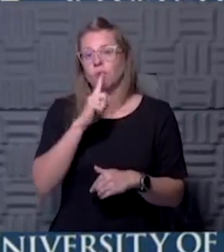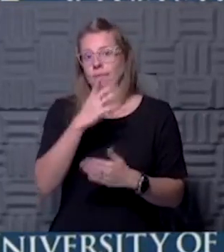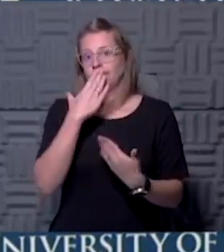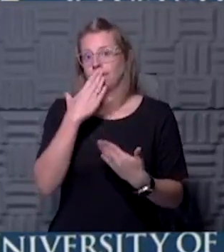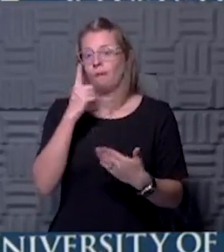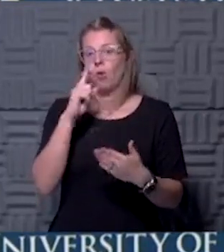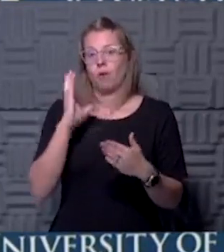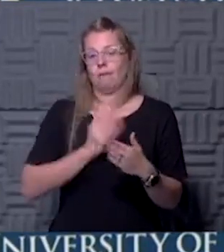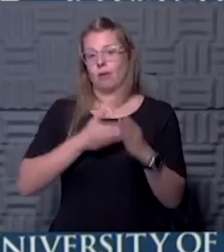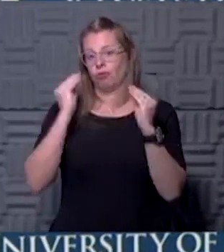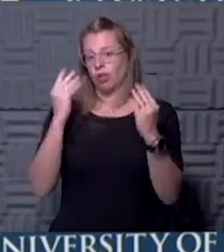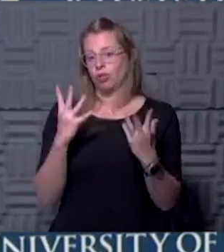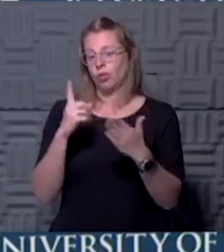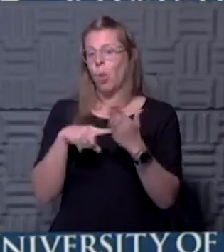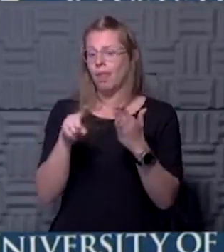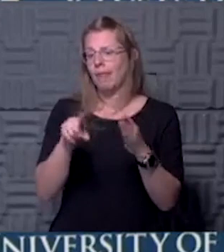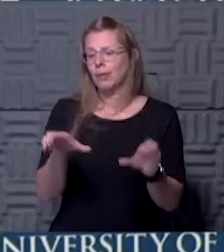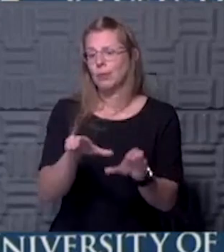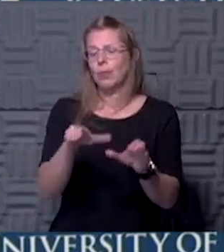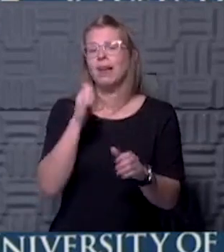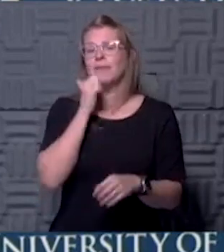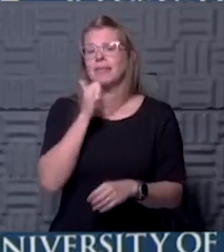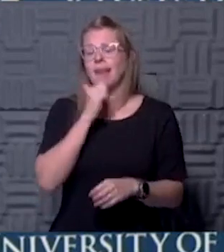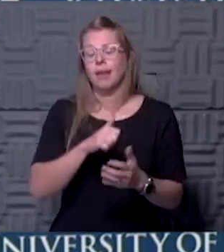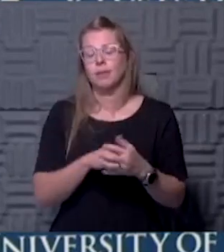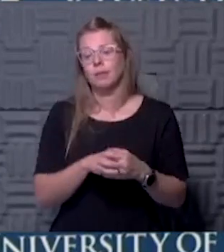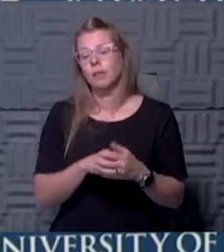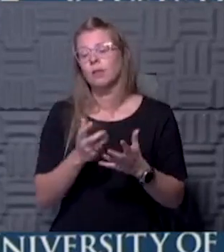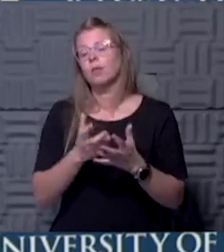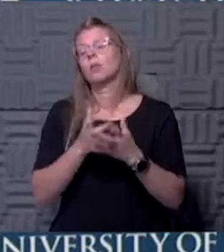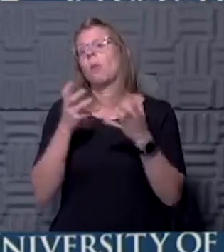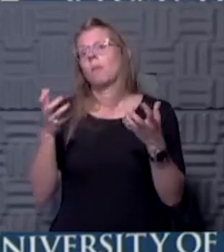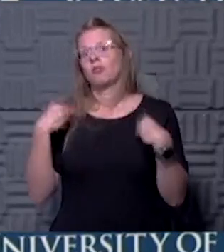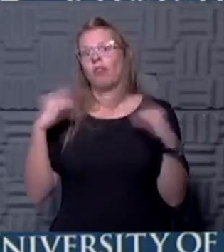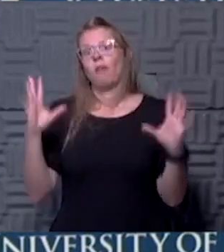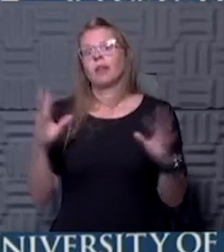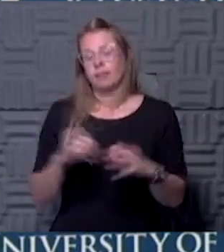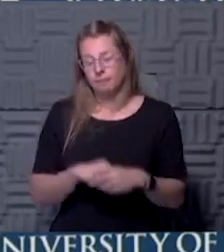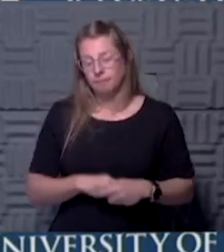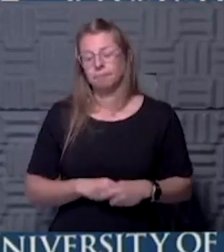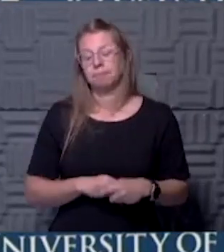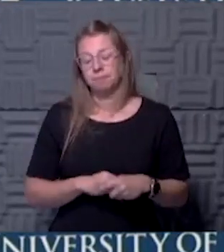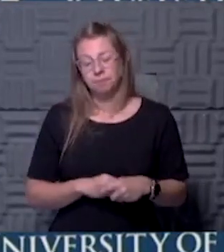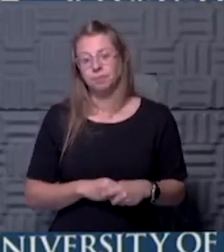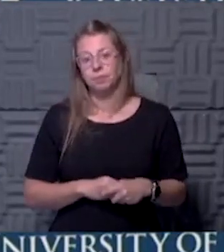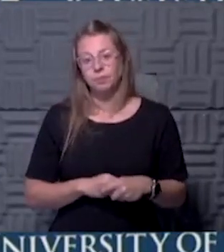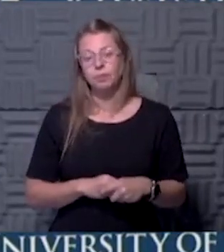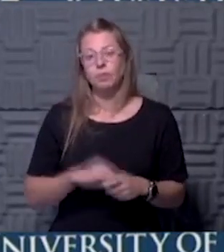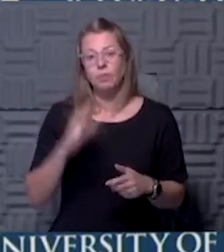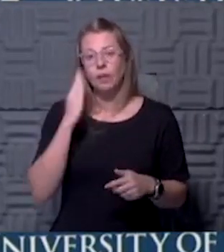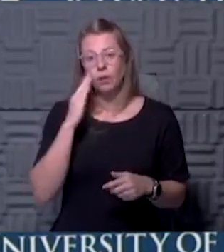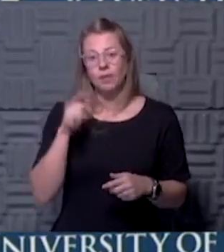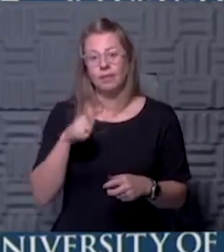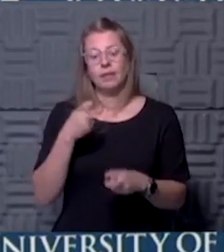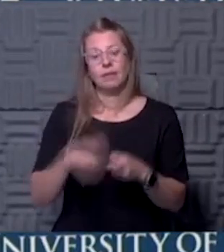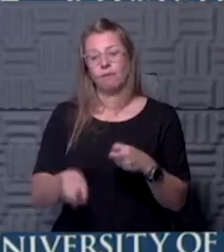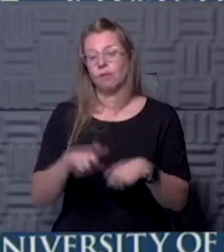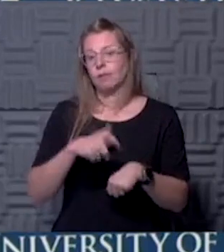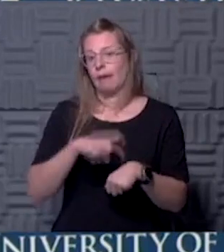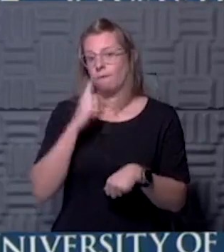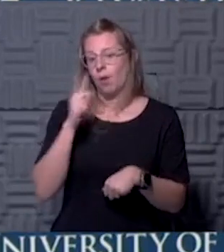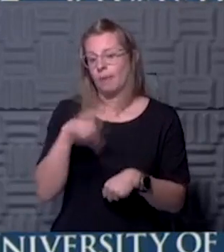teachers and what they do every single day. There's so much sacrifice, and I know this is a really difficult time for them.